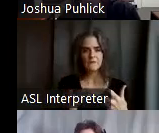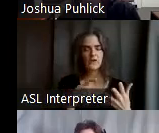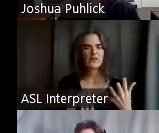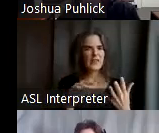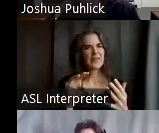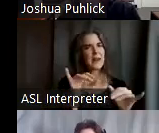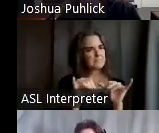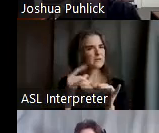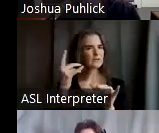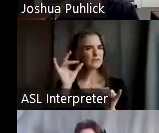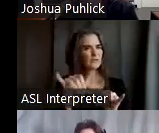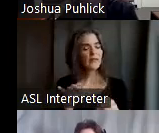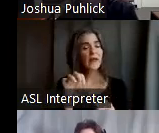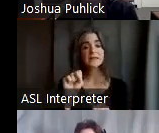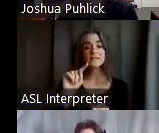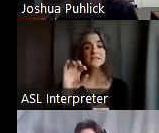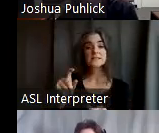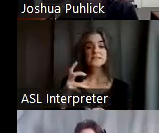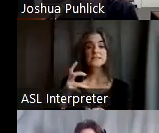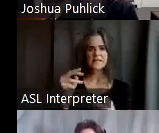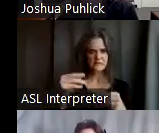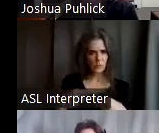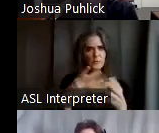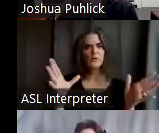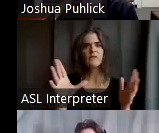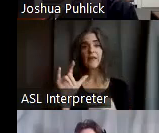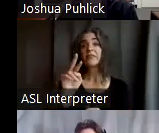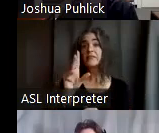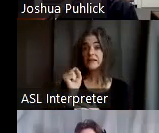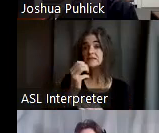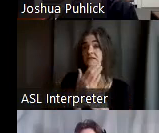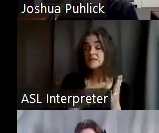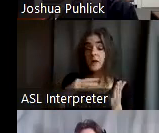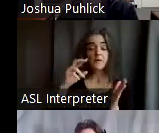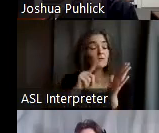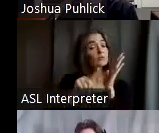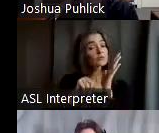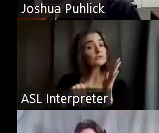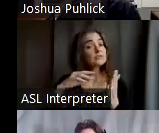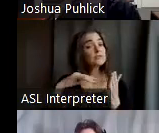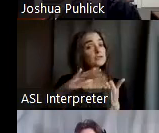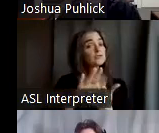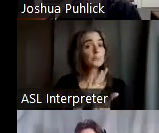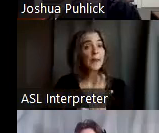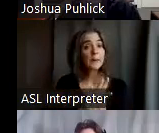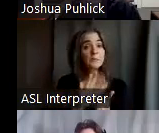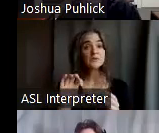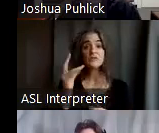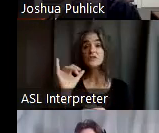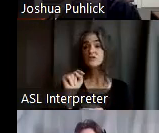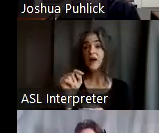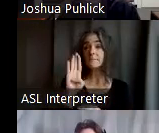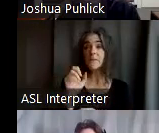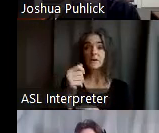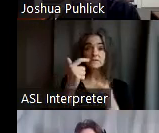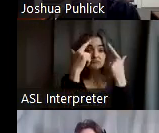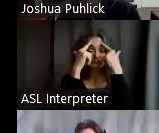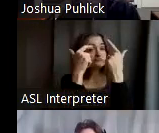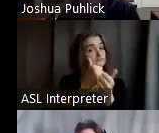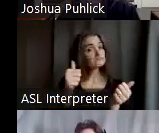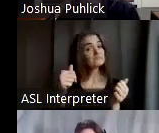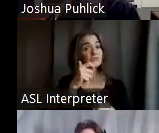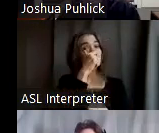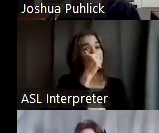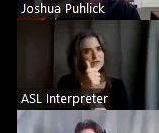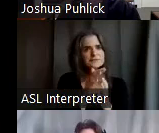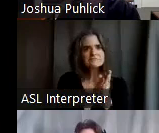to provide the link to some of these papers in the chat box. So if you're interested in that,